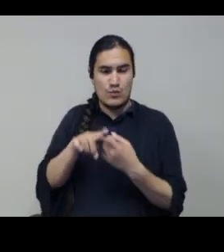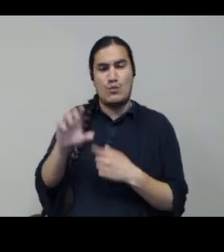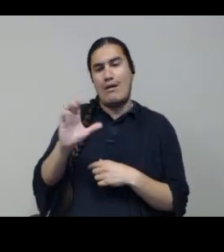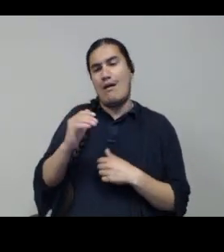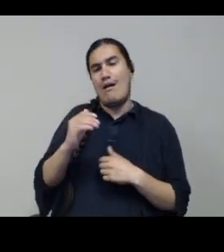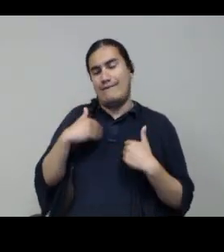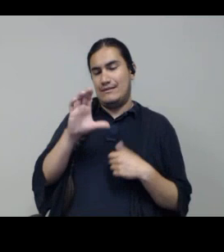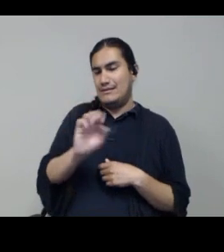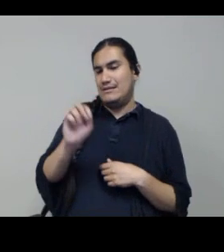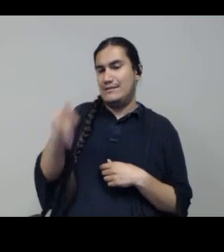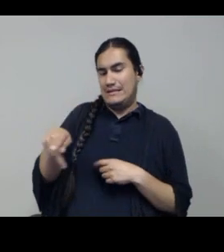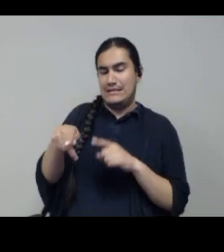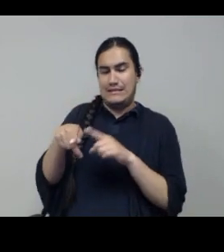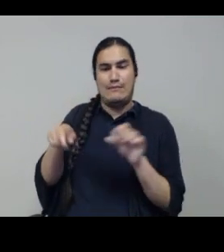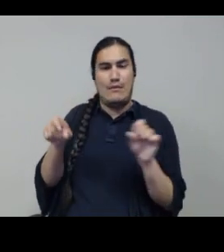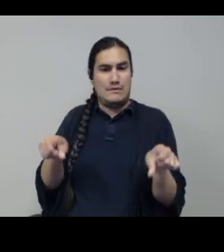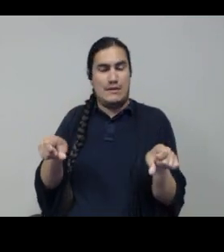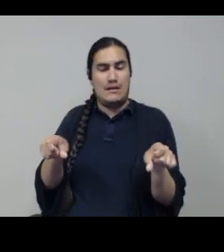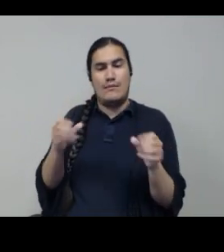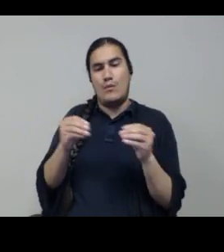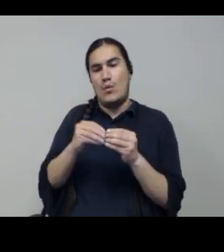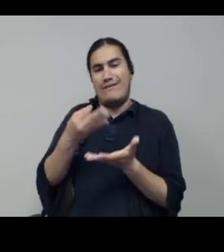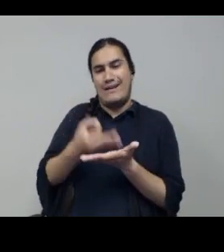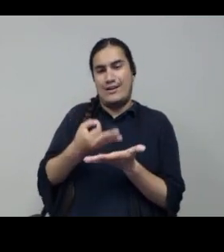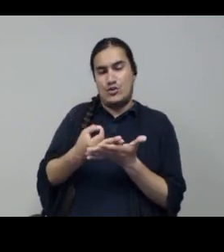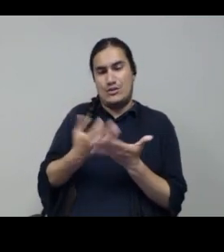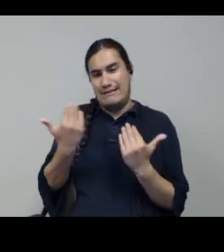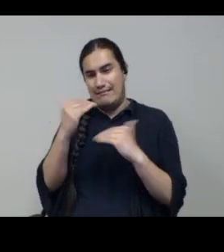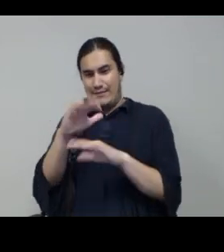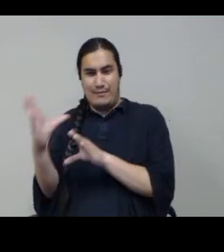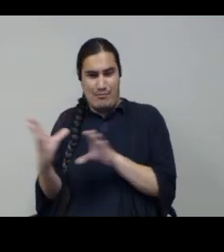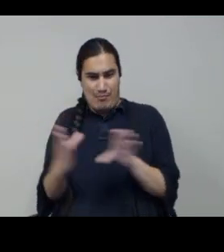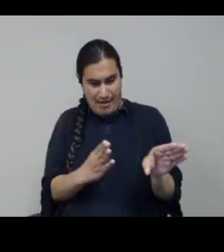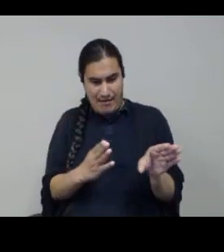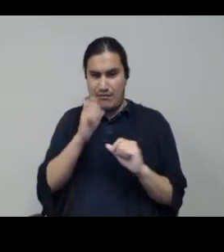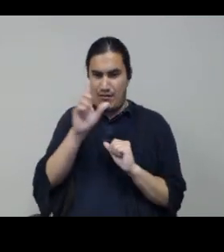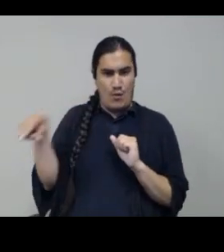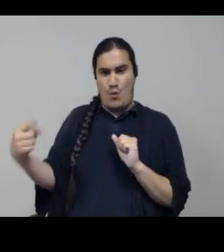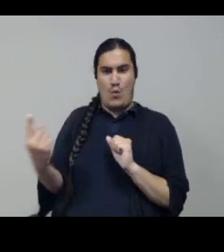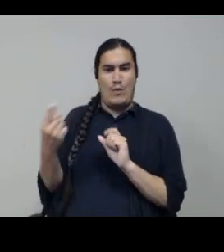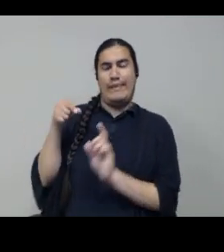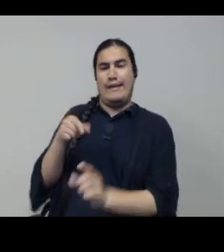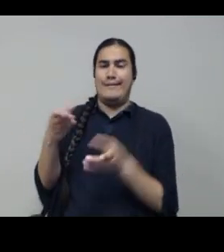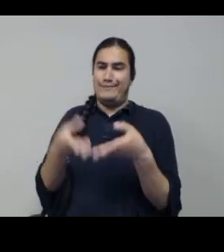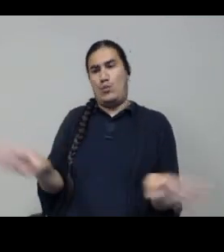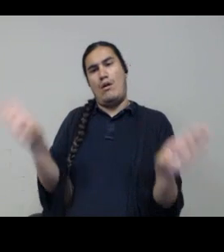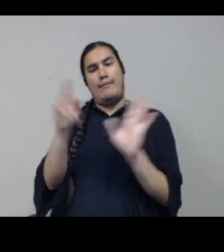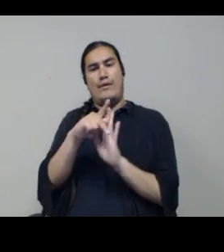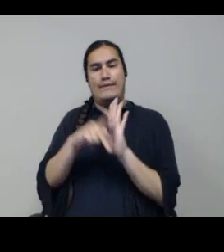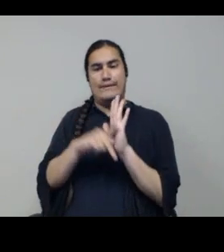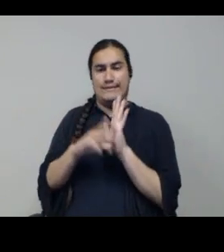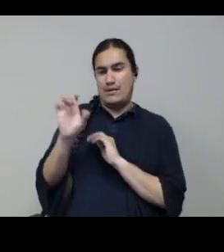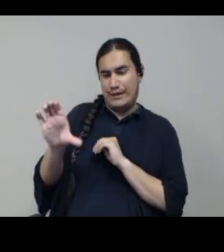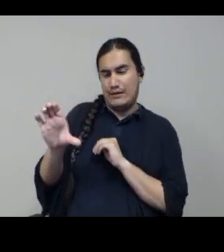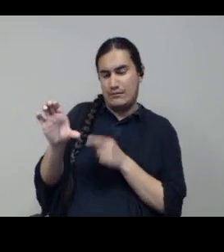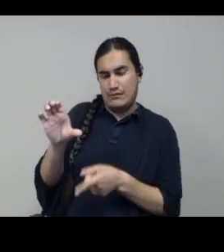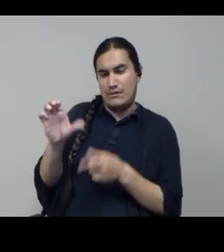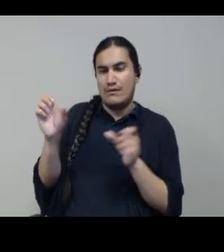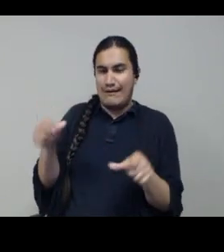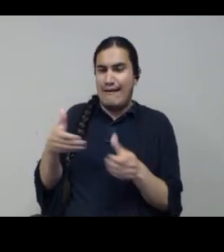CTP potentially be a more financially constrained plan as opposed to just being a broad policy document to help